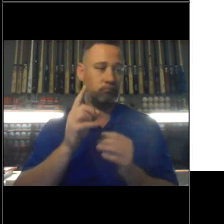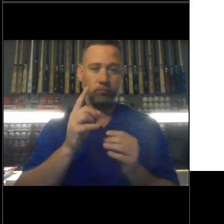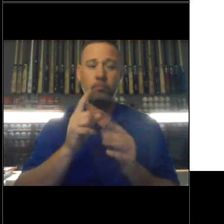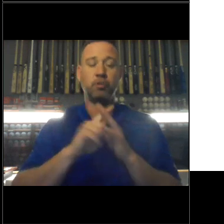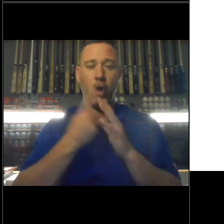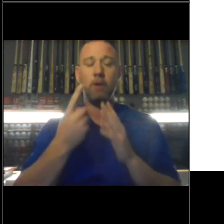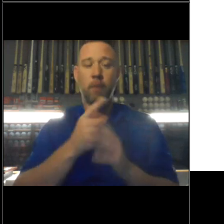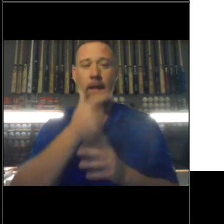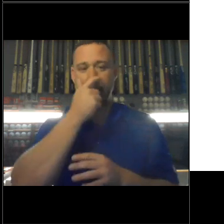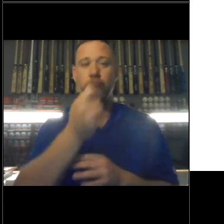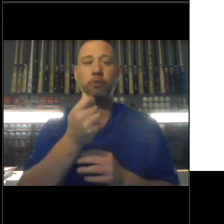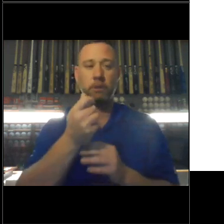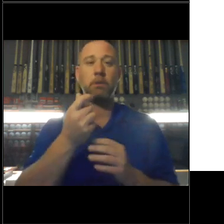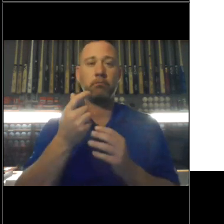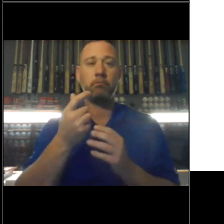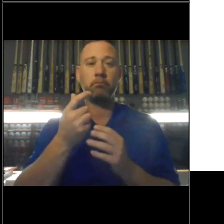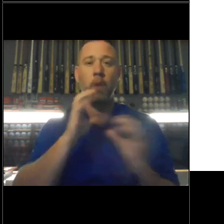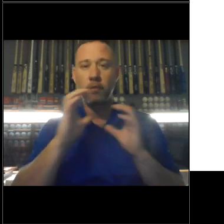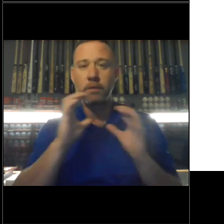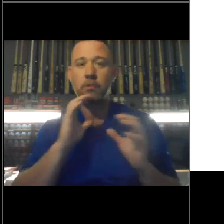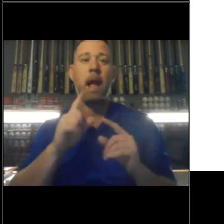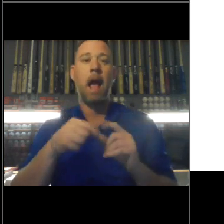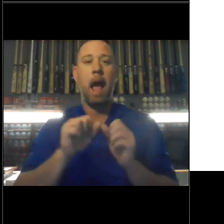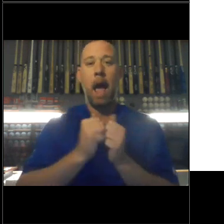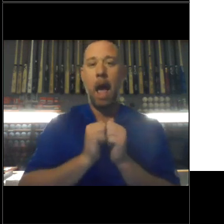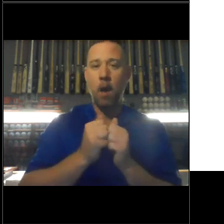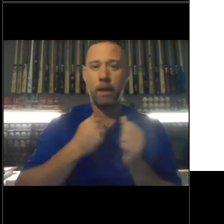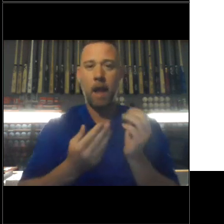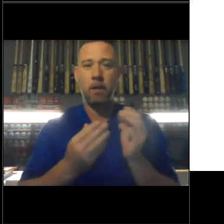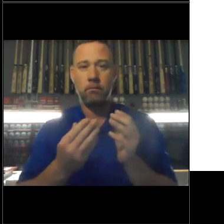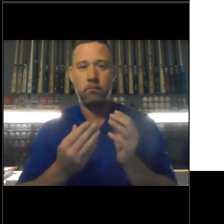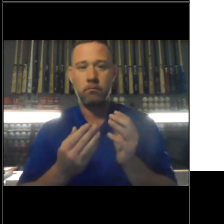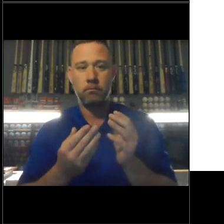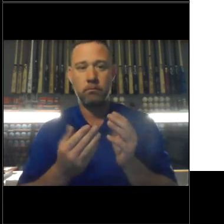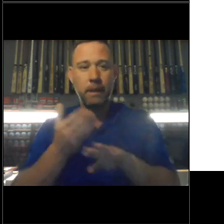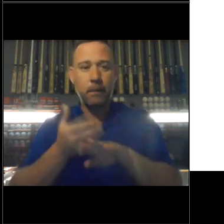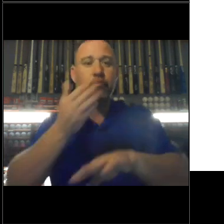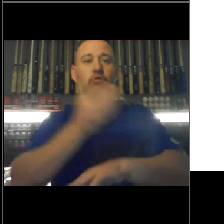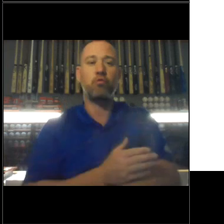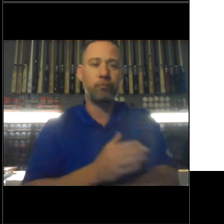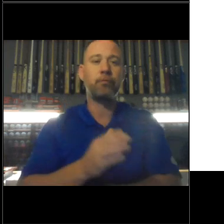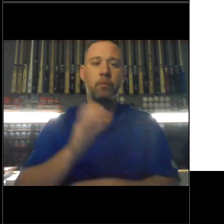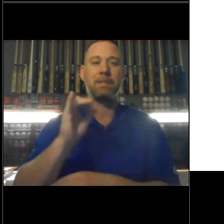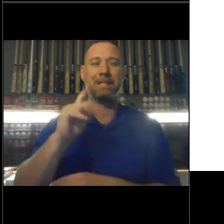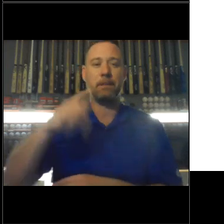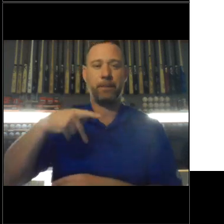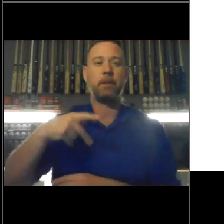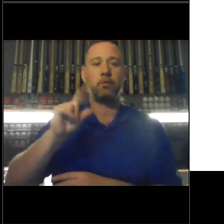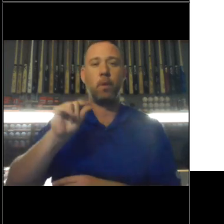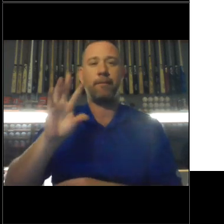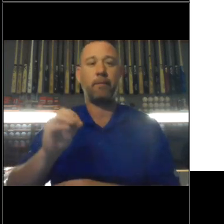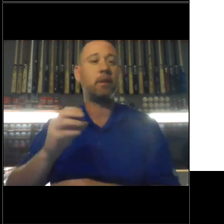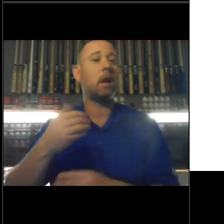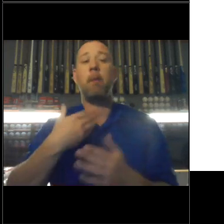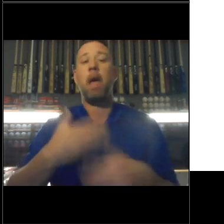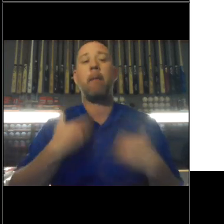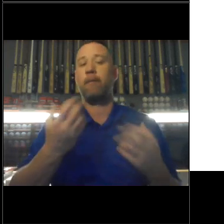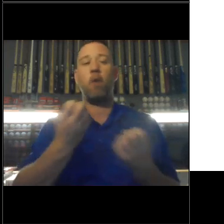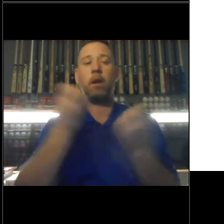conversations around how we can improve the CTP 2050. And I'm happy to take any questions that you might have.